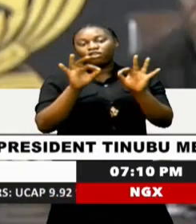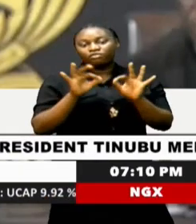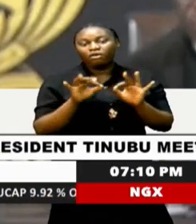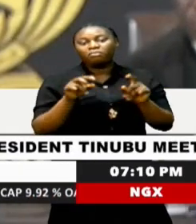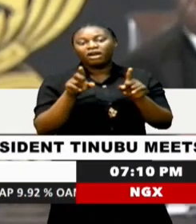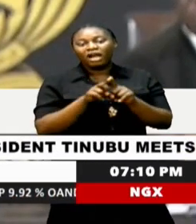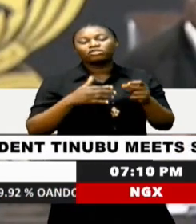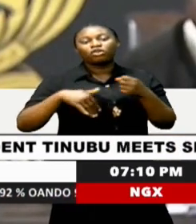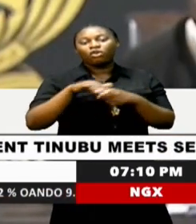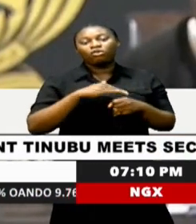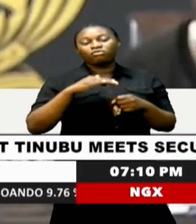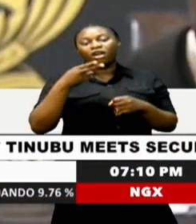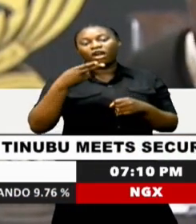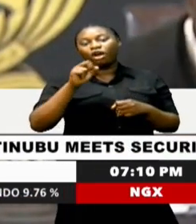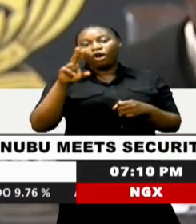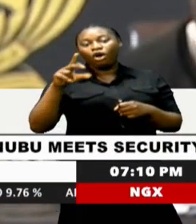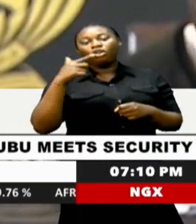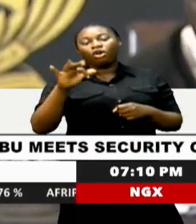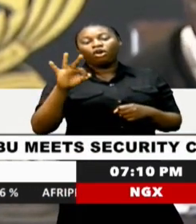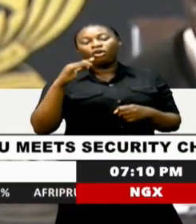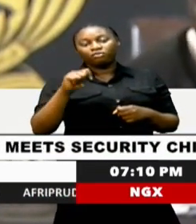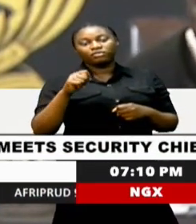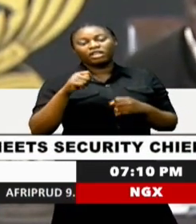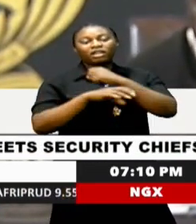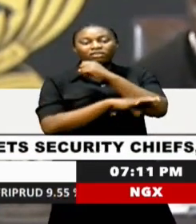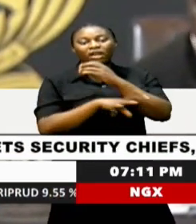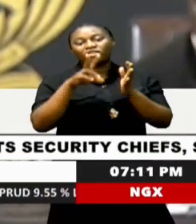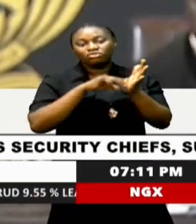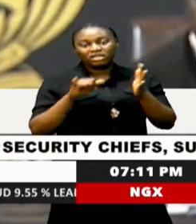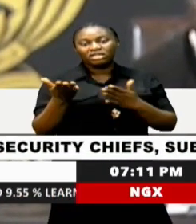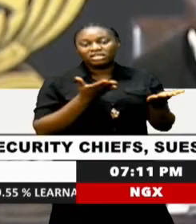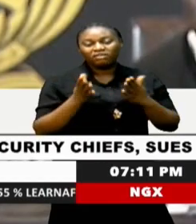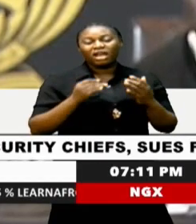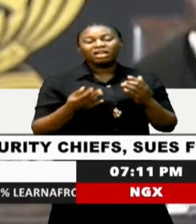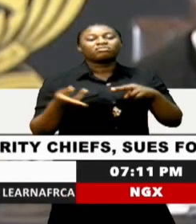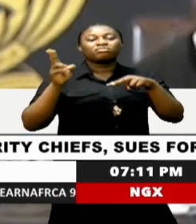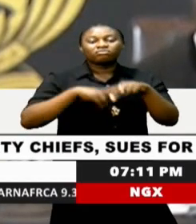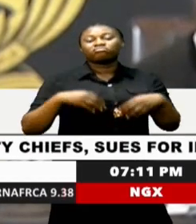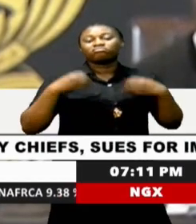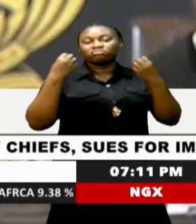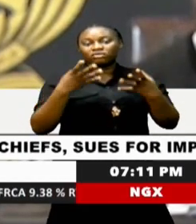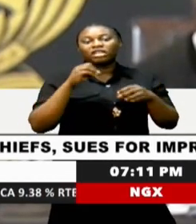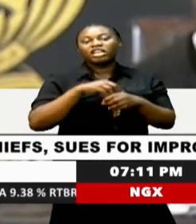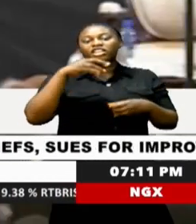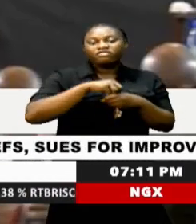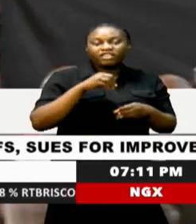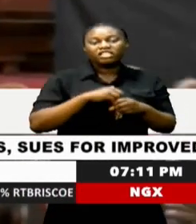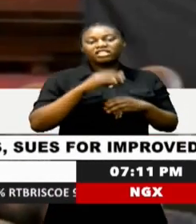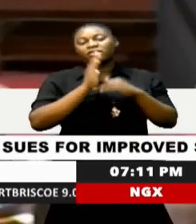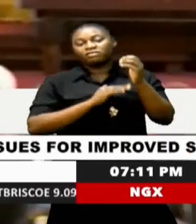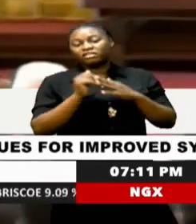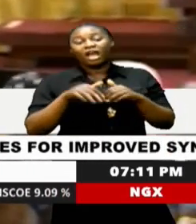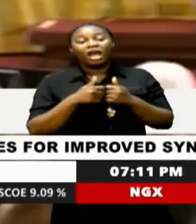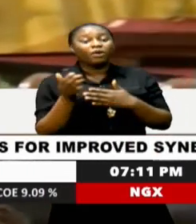an overhaul of the graft-ridden public service and a massive increase in investment infrastructure.